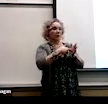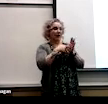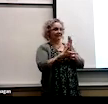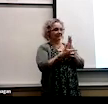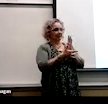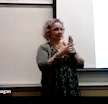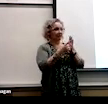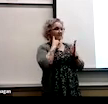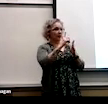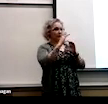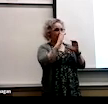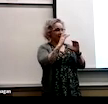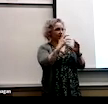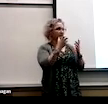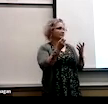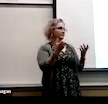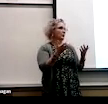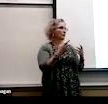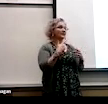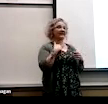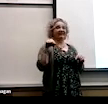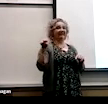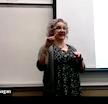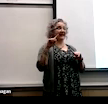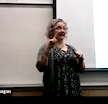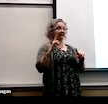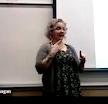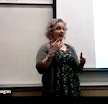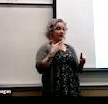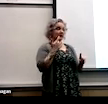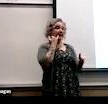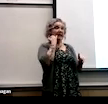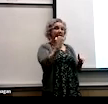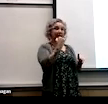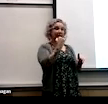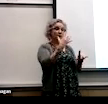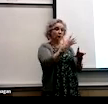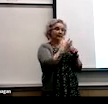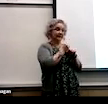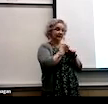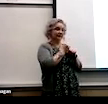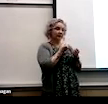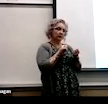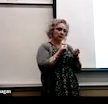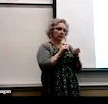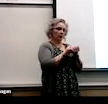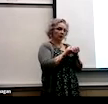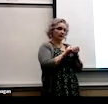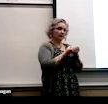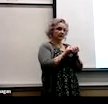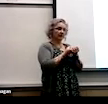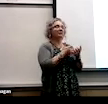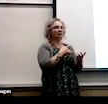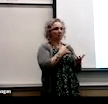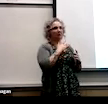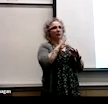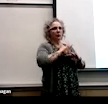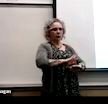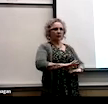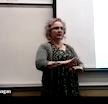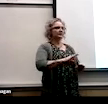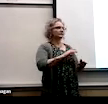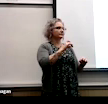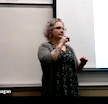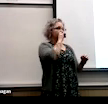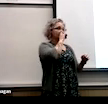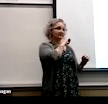They said that it would really help if they got a written summary, if they had more specialist support, which is where I hope the TLC program comes in for us locally.